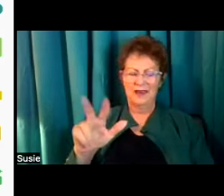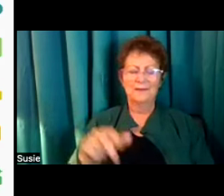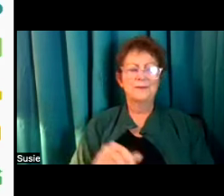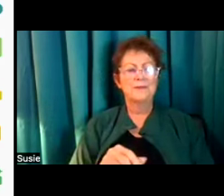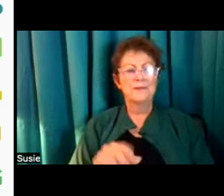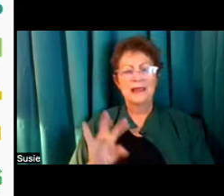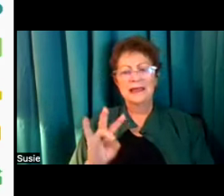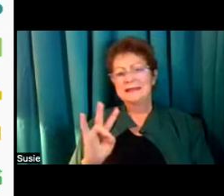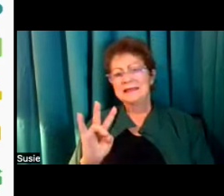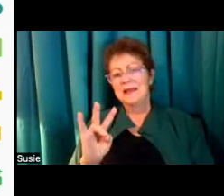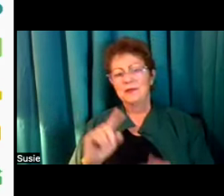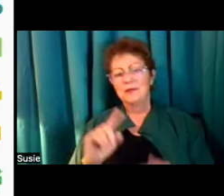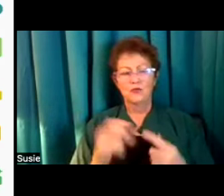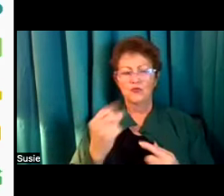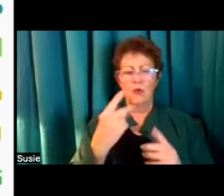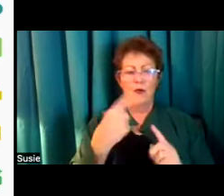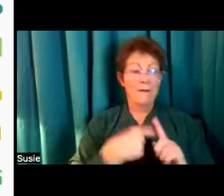7 to 12 months.